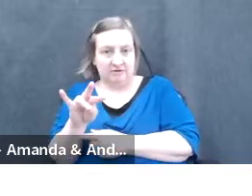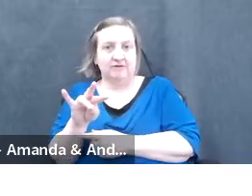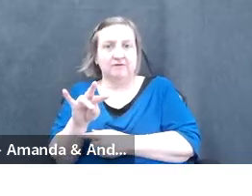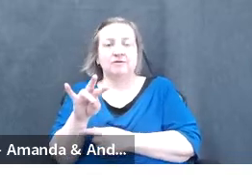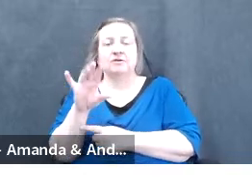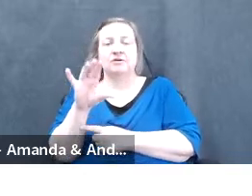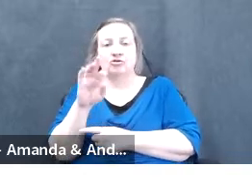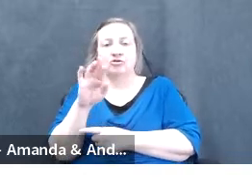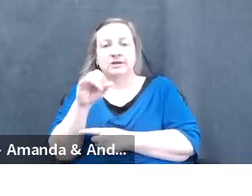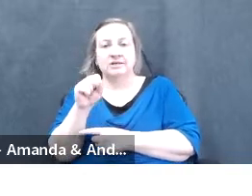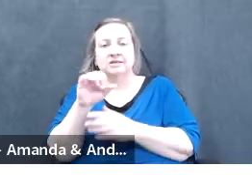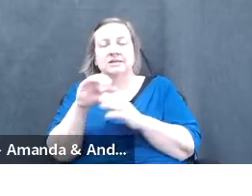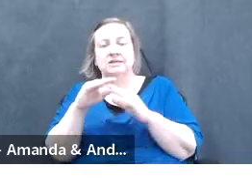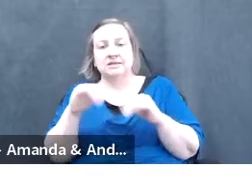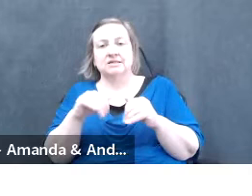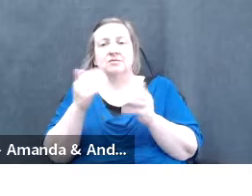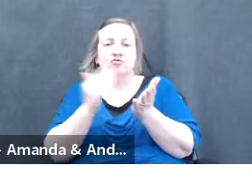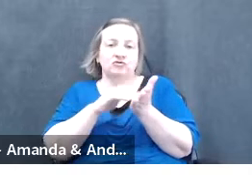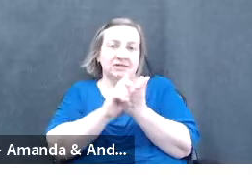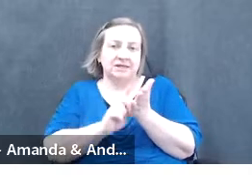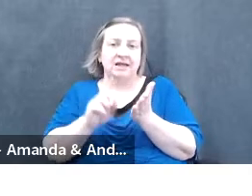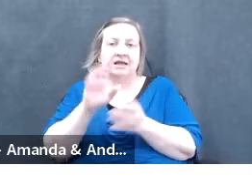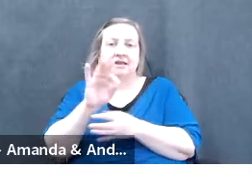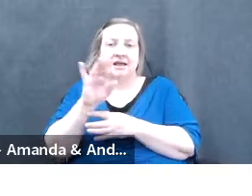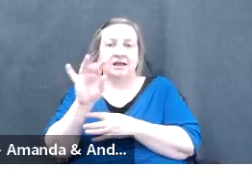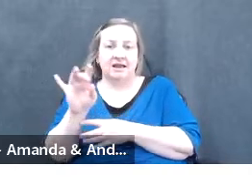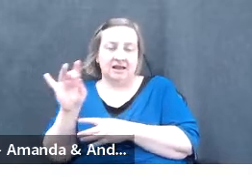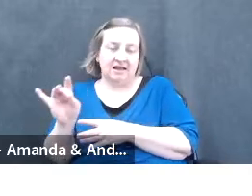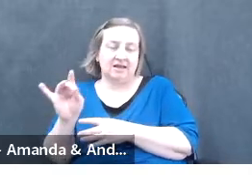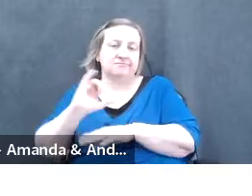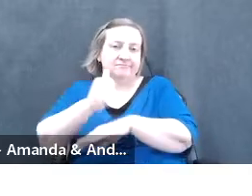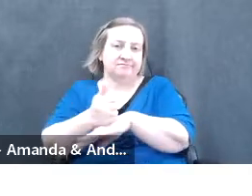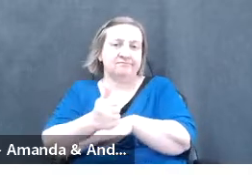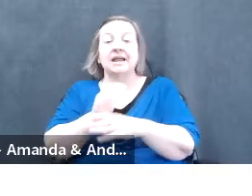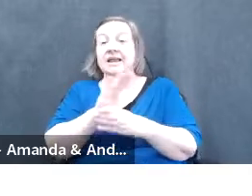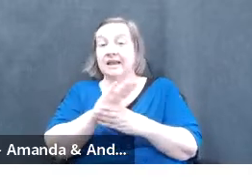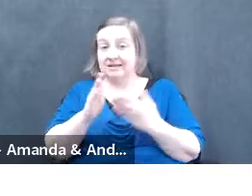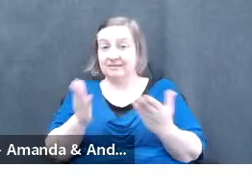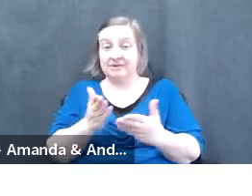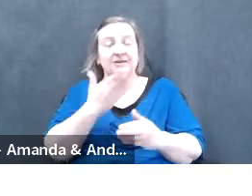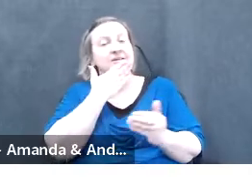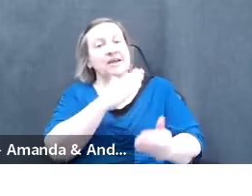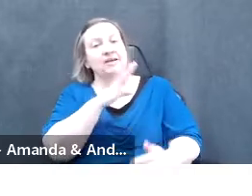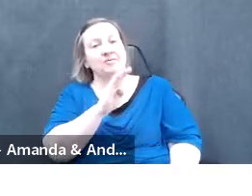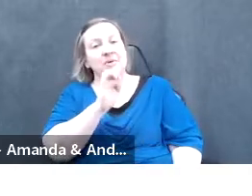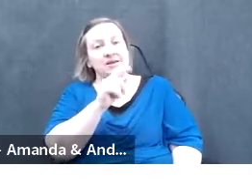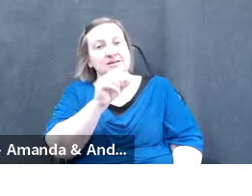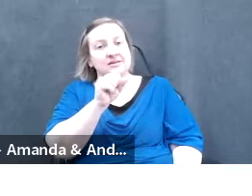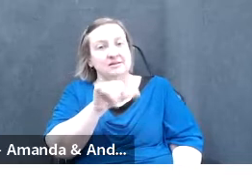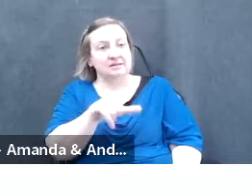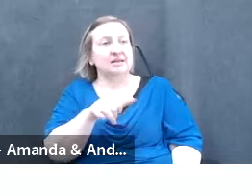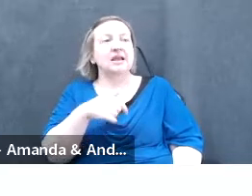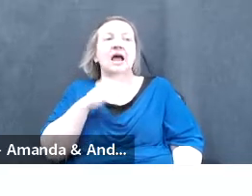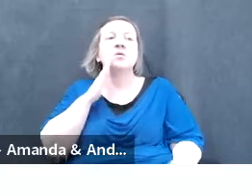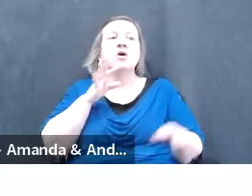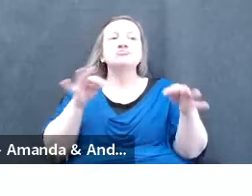crisis system redesign and 988 implementation. Nice to be here. Thanks, Betsy. All right, so I'm going to walk you through our